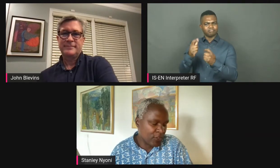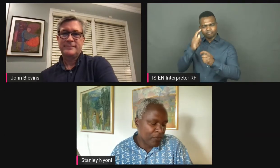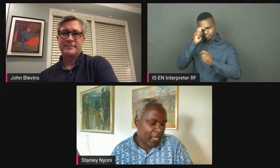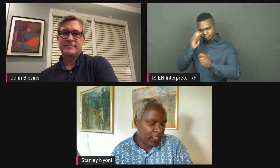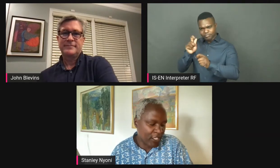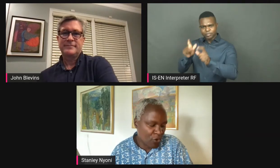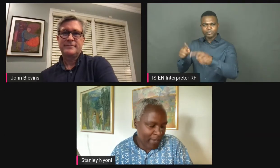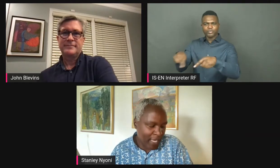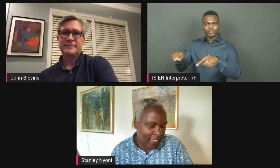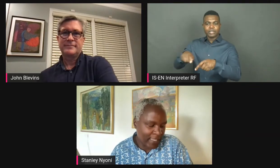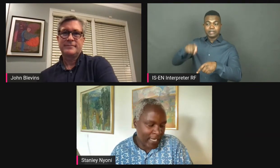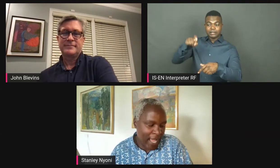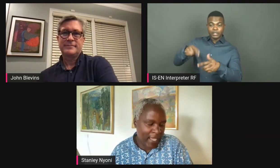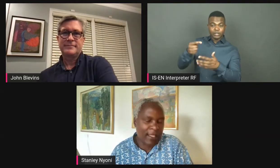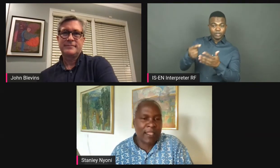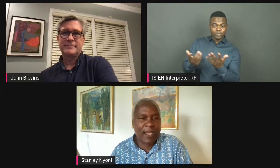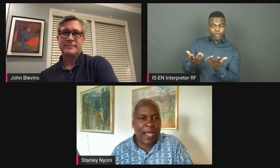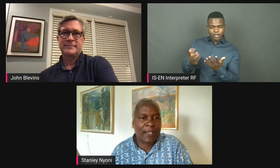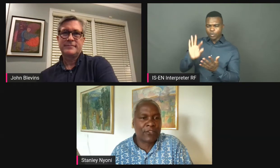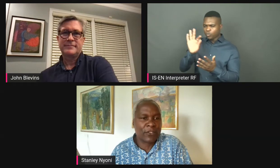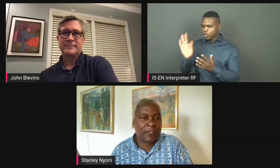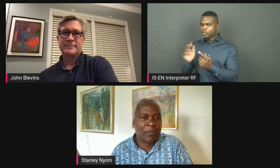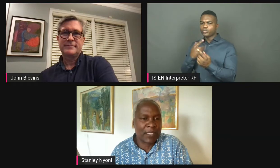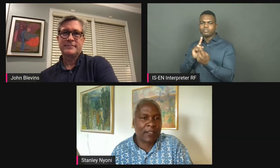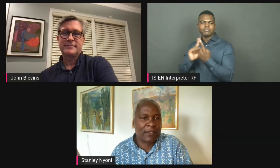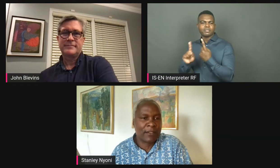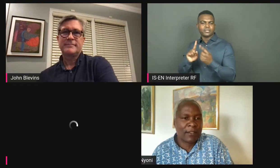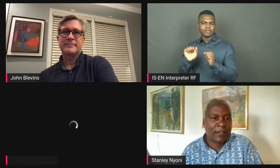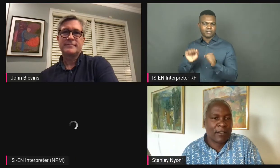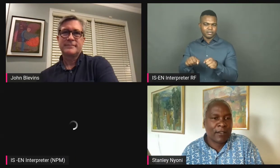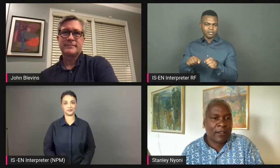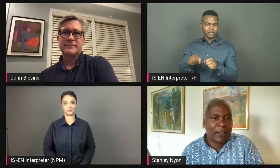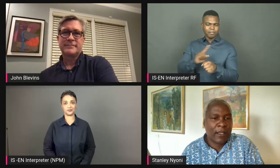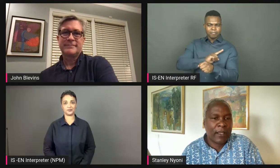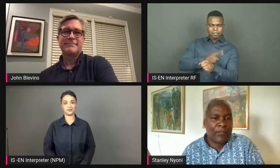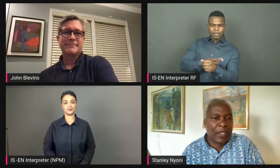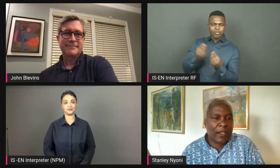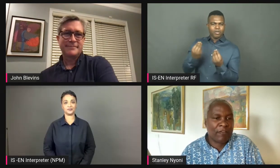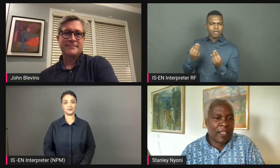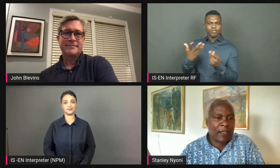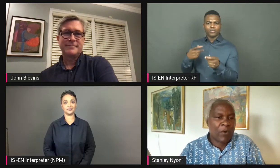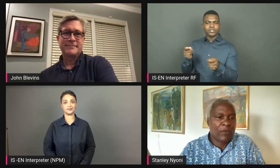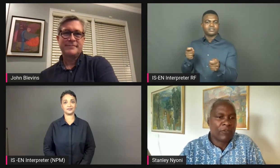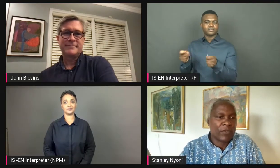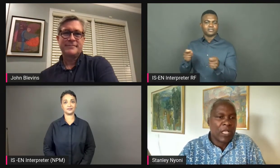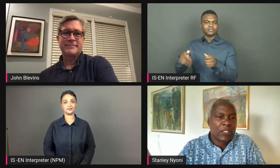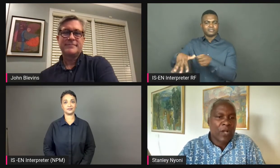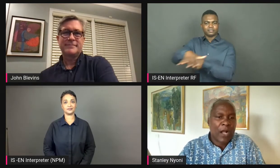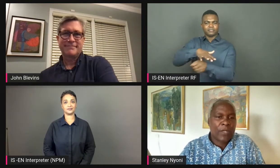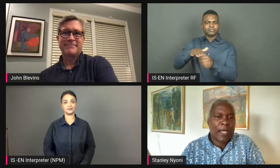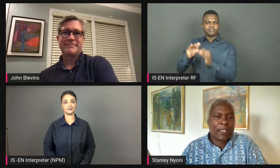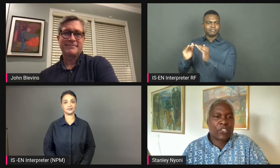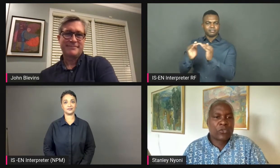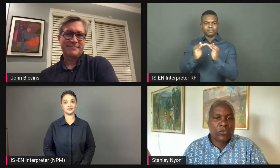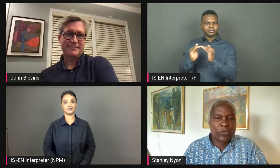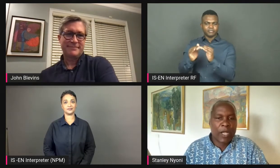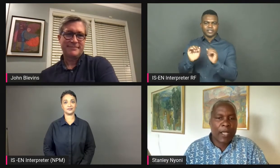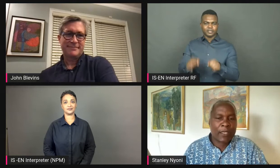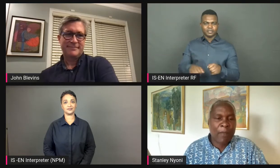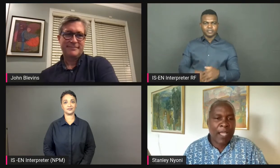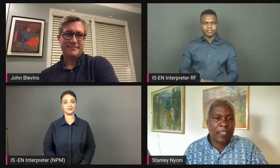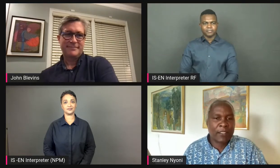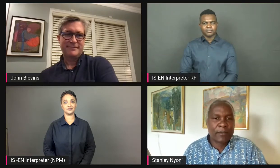refuse the dehumanizing lie that their lives don't matter. And I find that powerful. So I would like